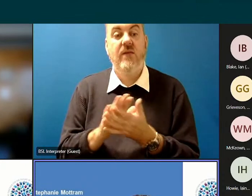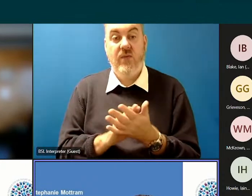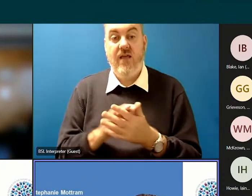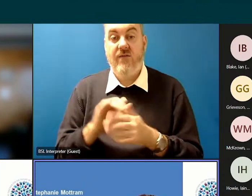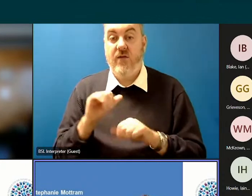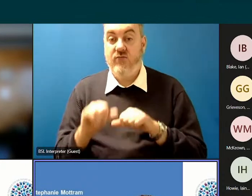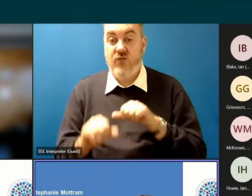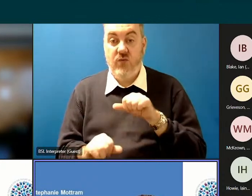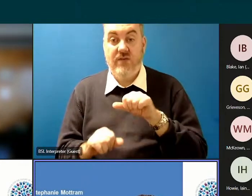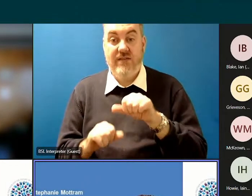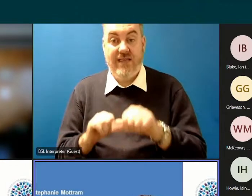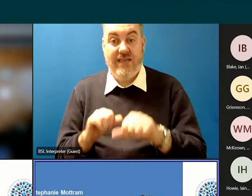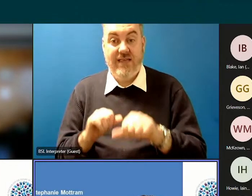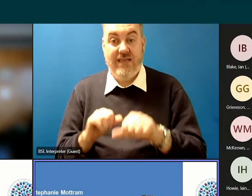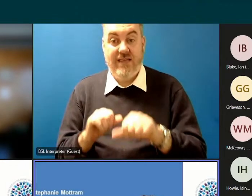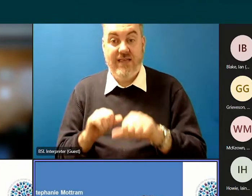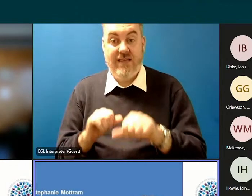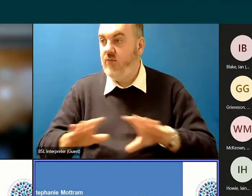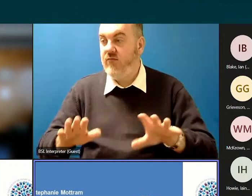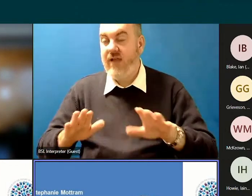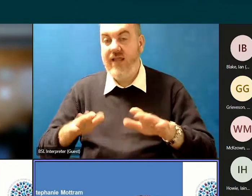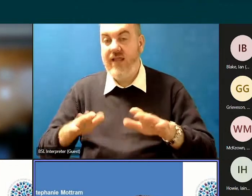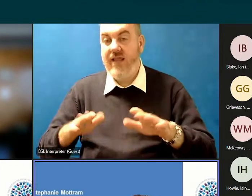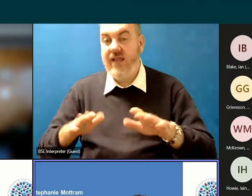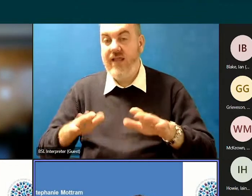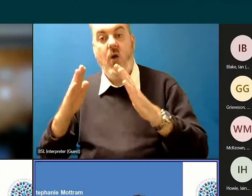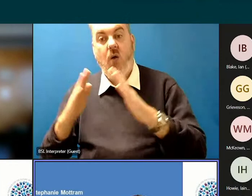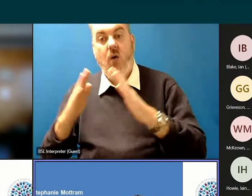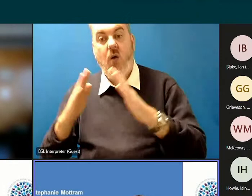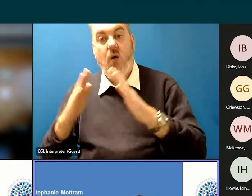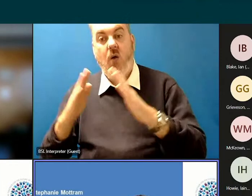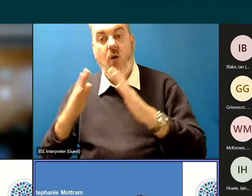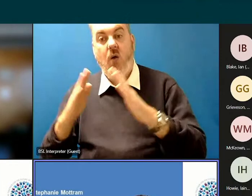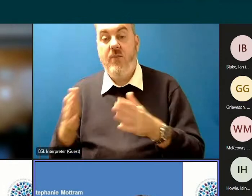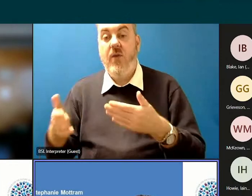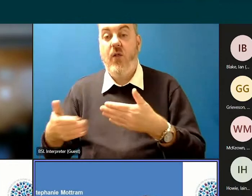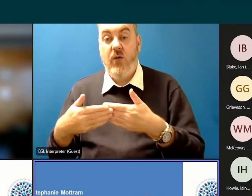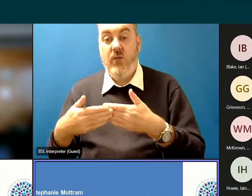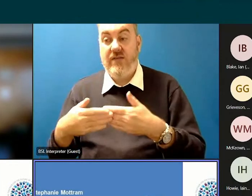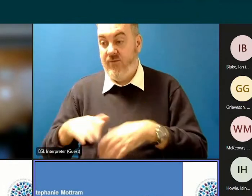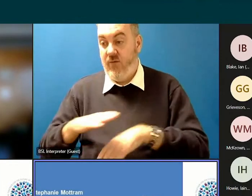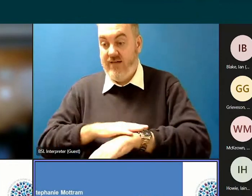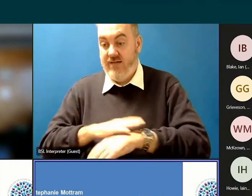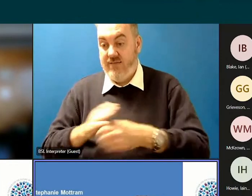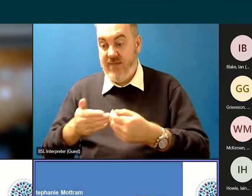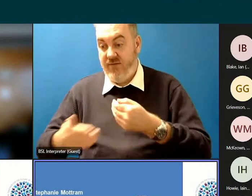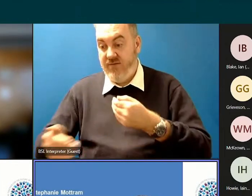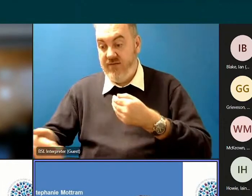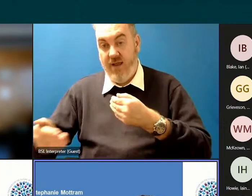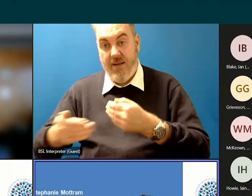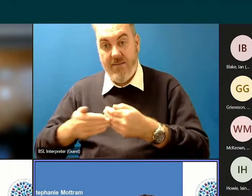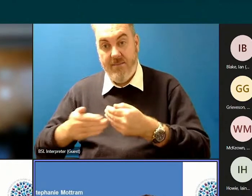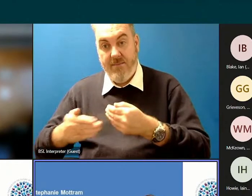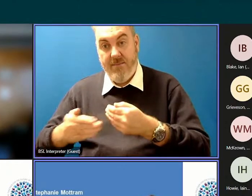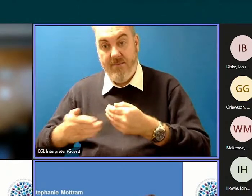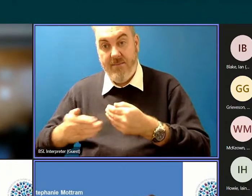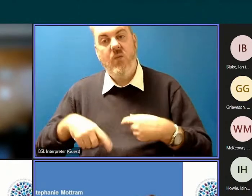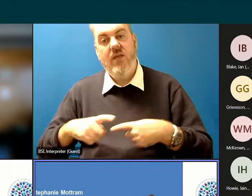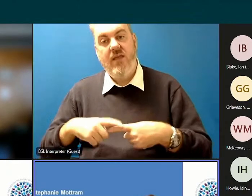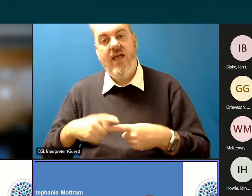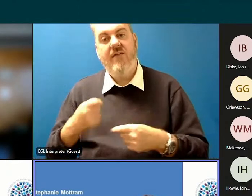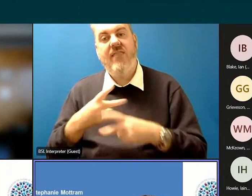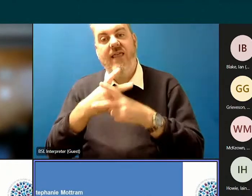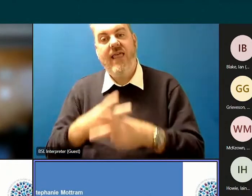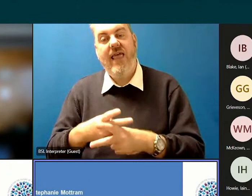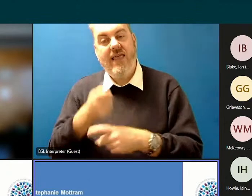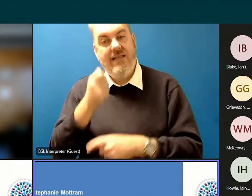in place. If there's an outbreak in a home, you'll appreciate that that home closes for that duration. But we also are governed by the Care